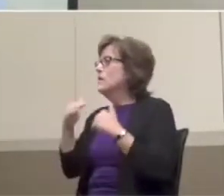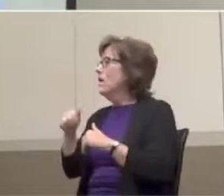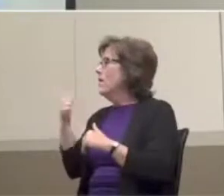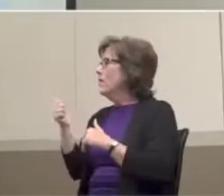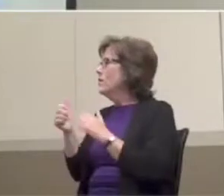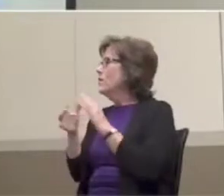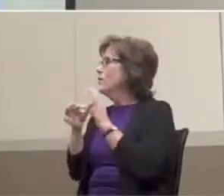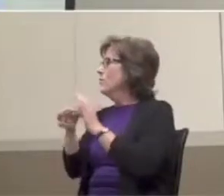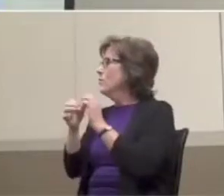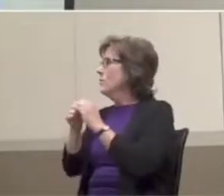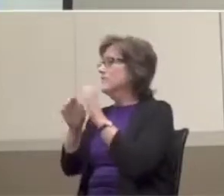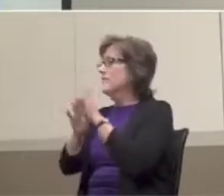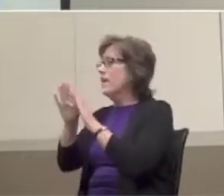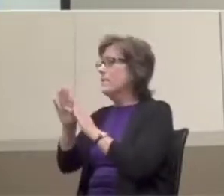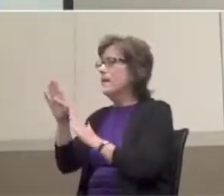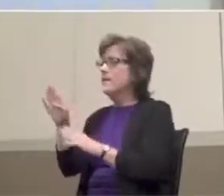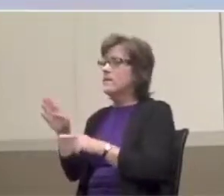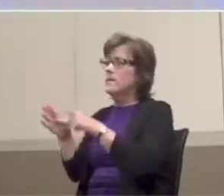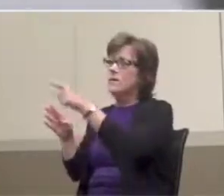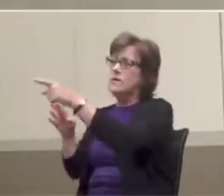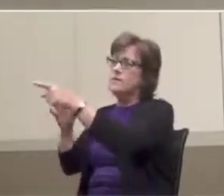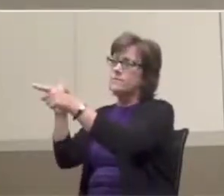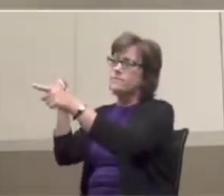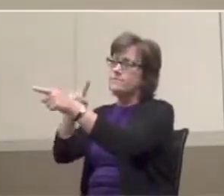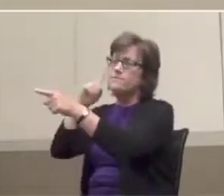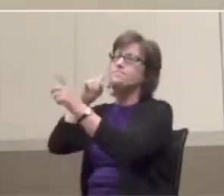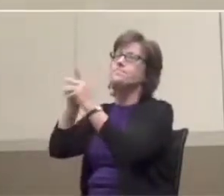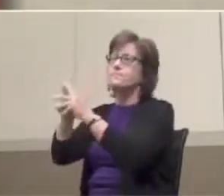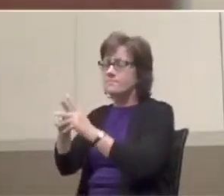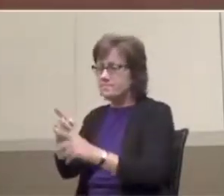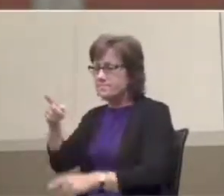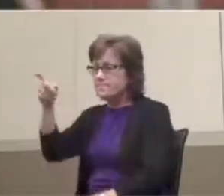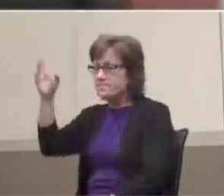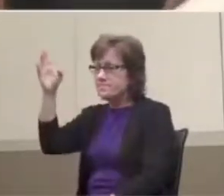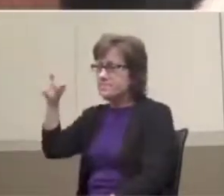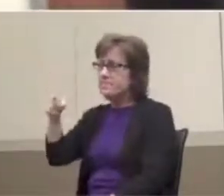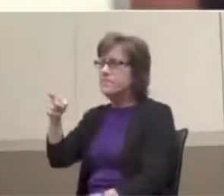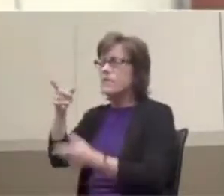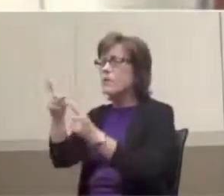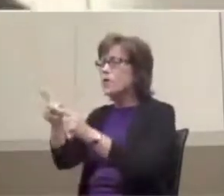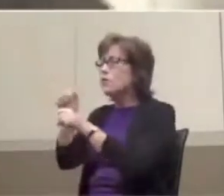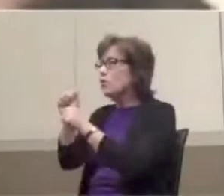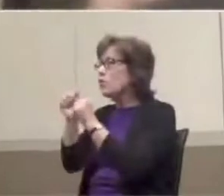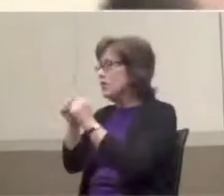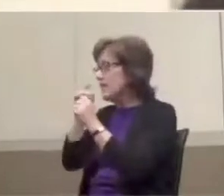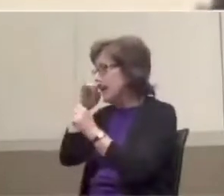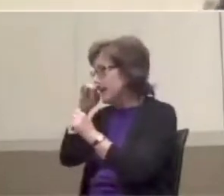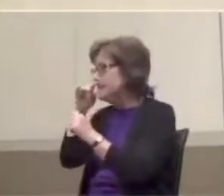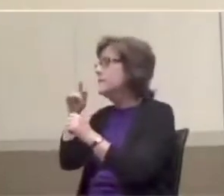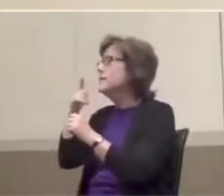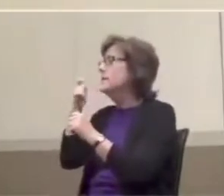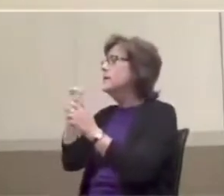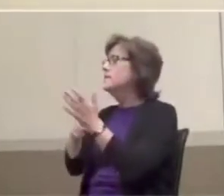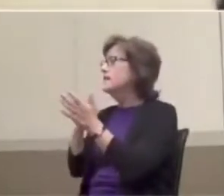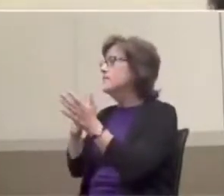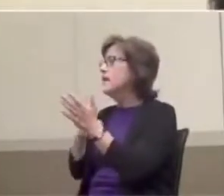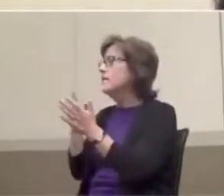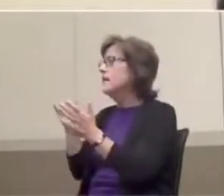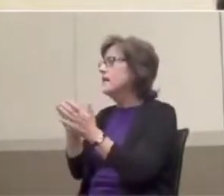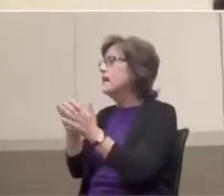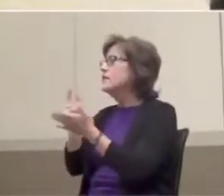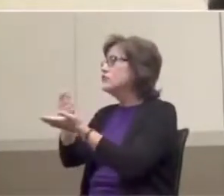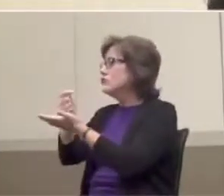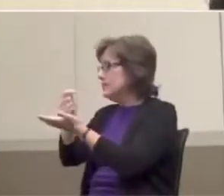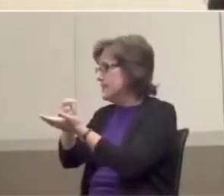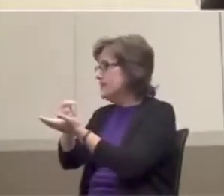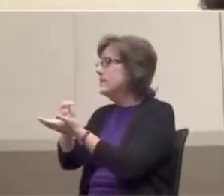Yes? I have a quick thought. So especially if you're working with kids, Because sometimes, like, the treatment, which